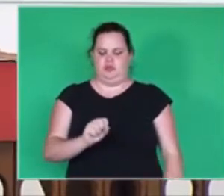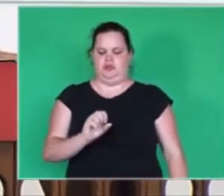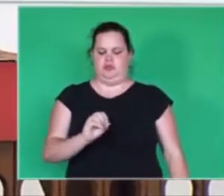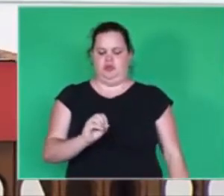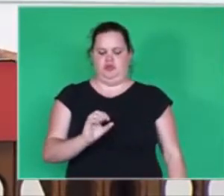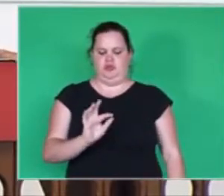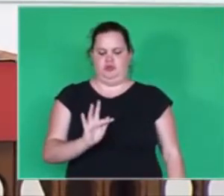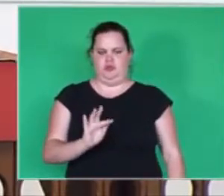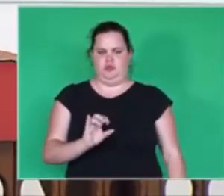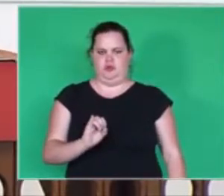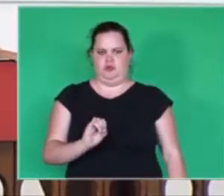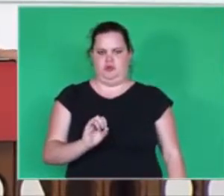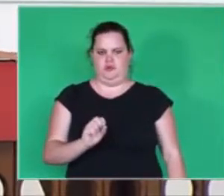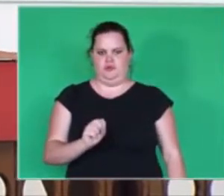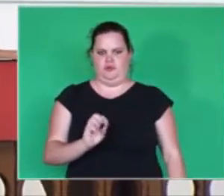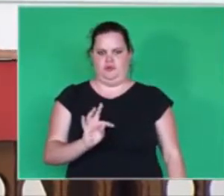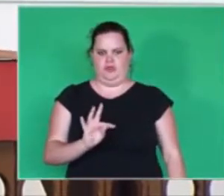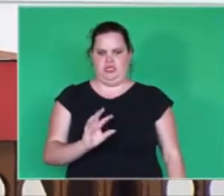They were sophists.